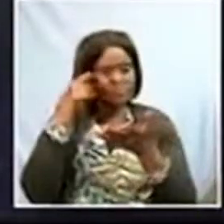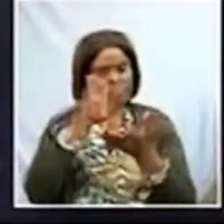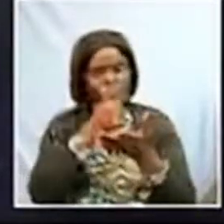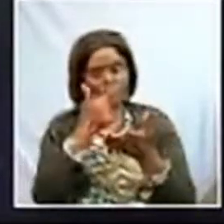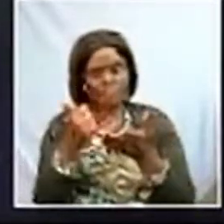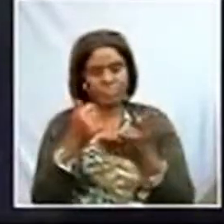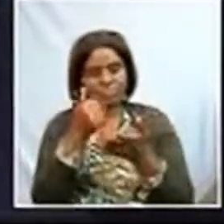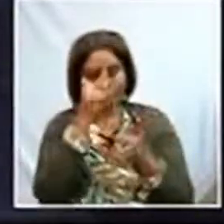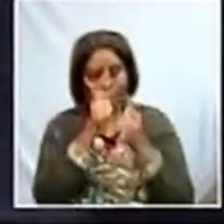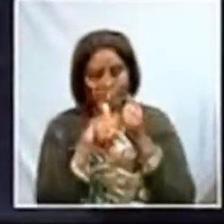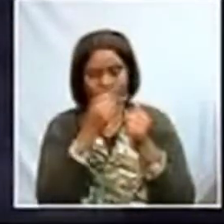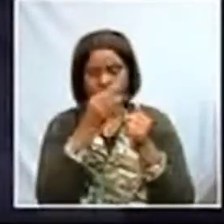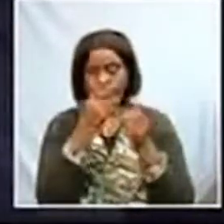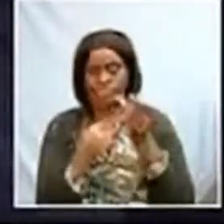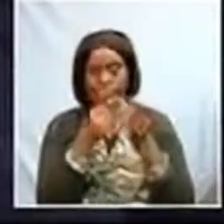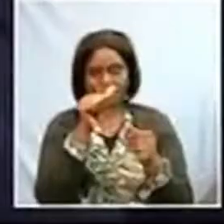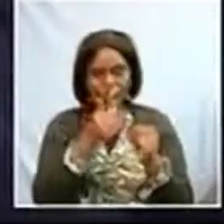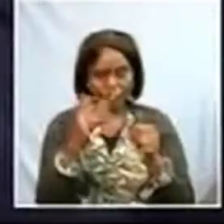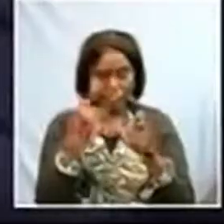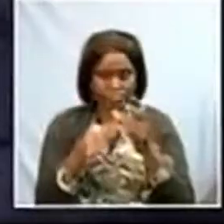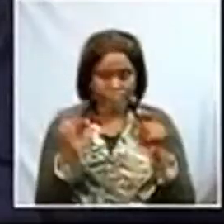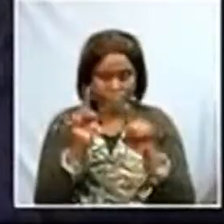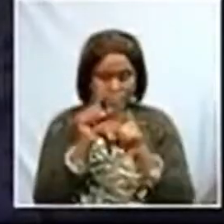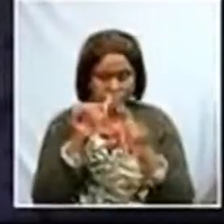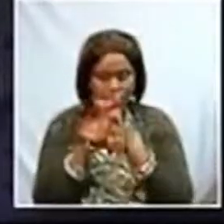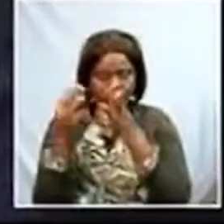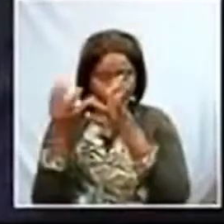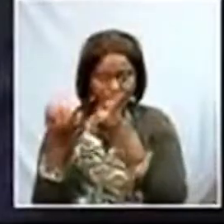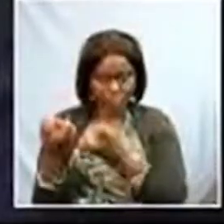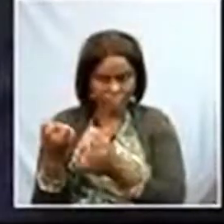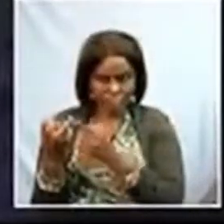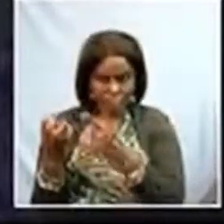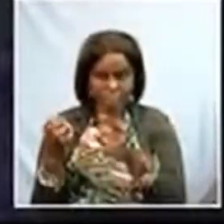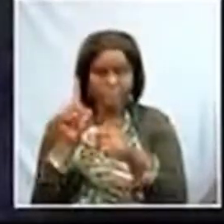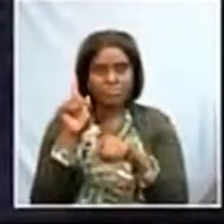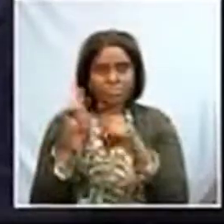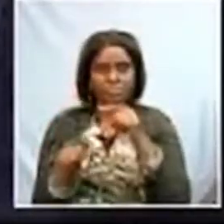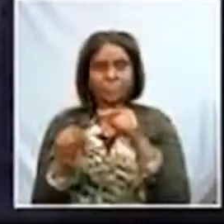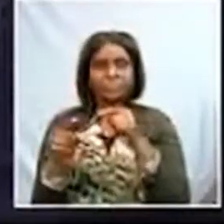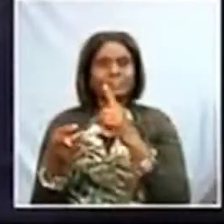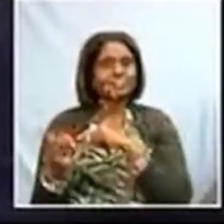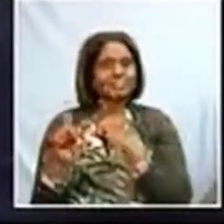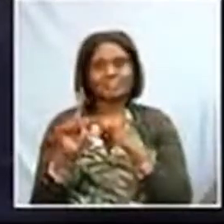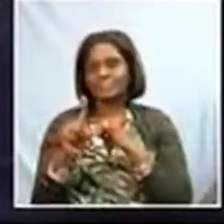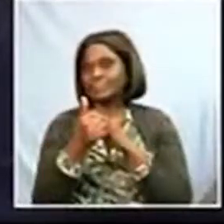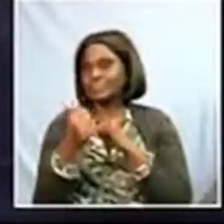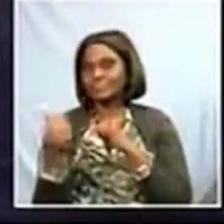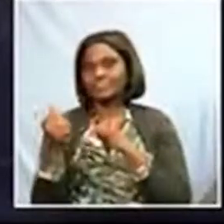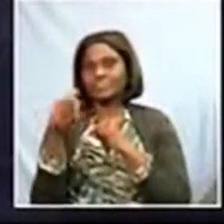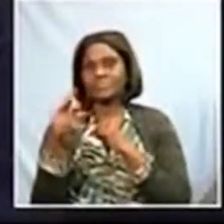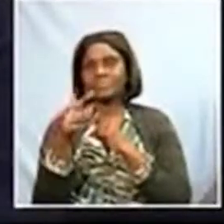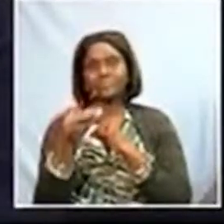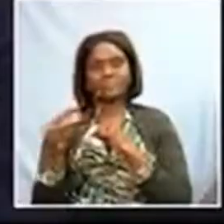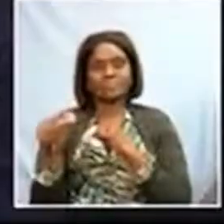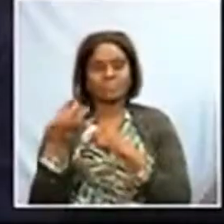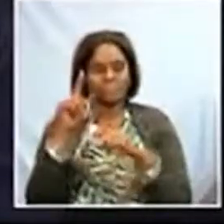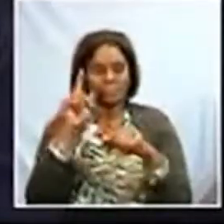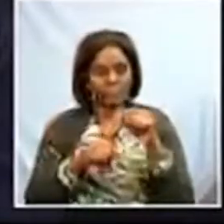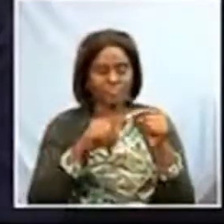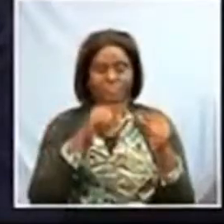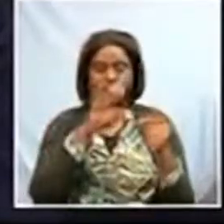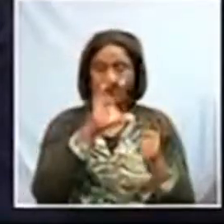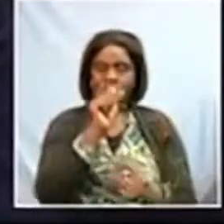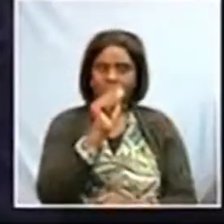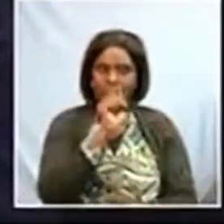bore, because everything that goes into a dry borehole, you can't retrieve any of the material. So the